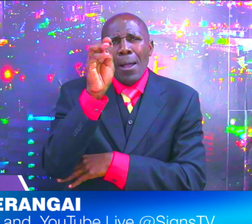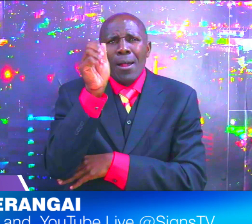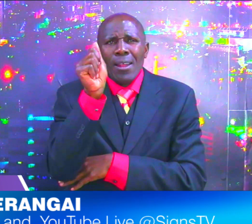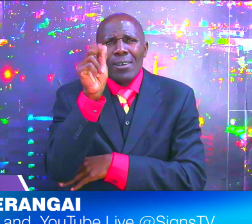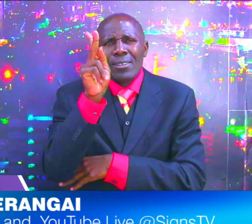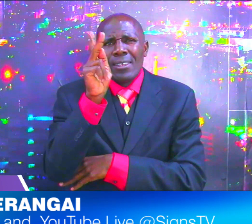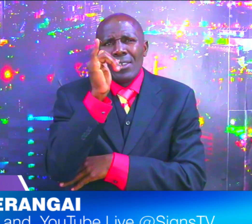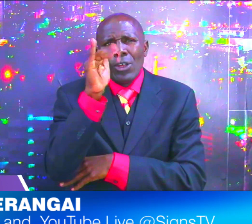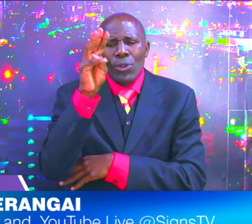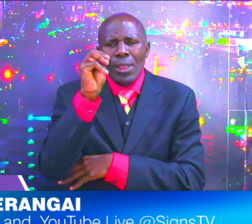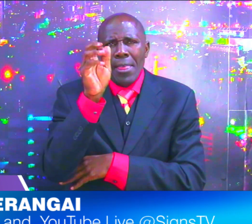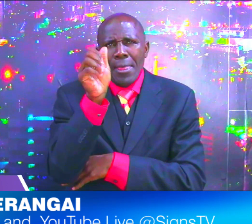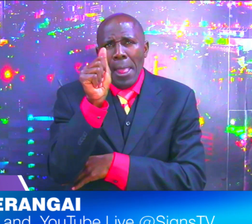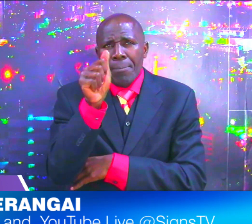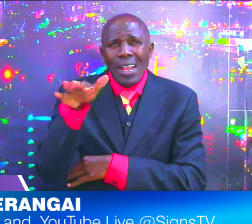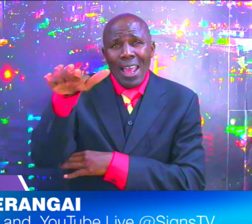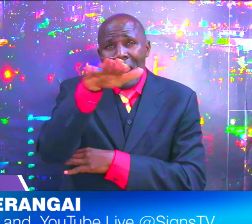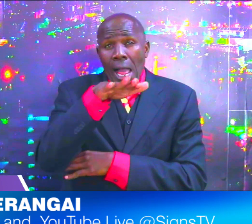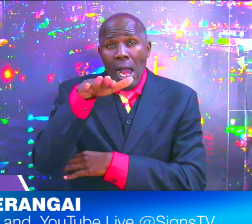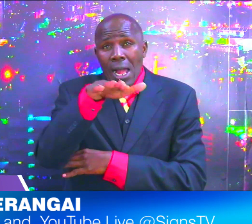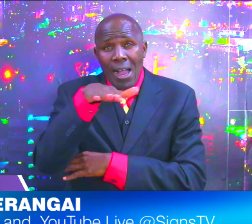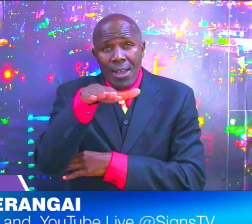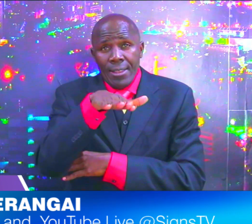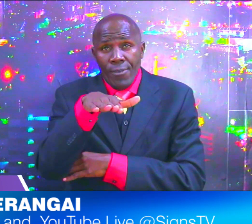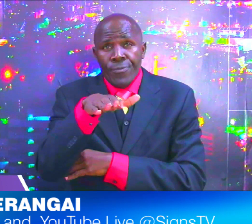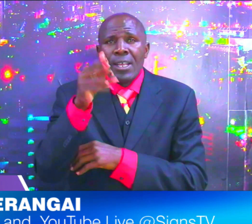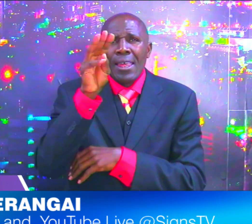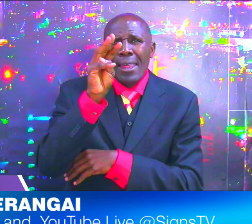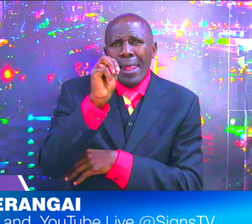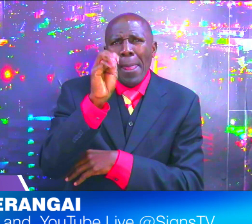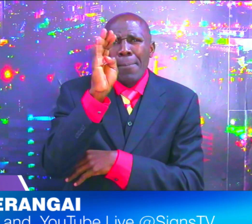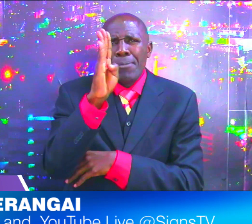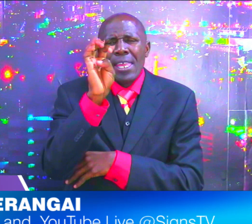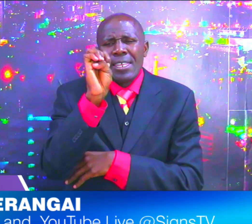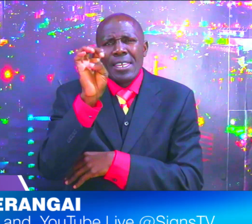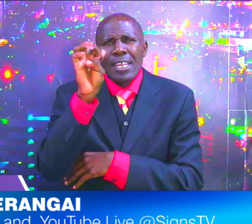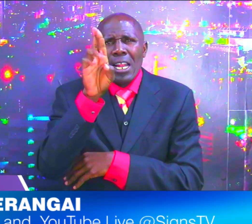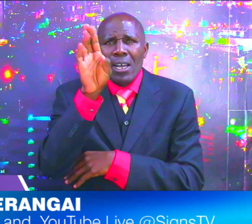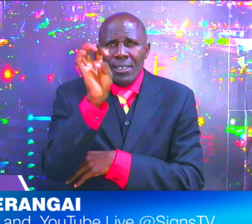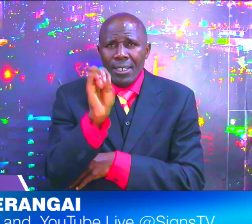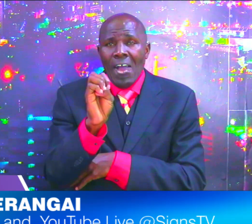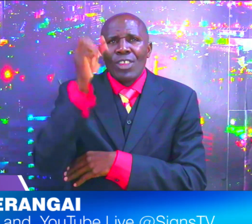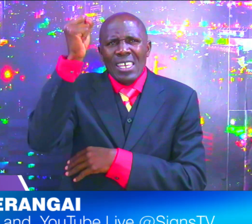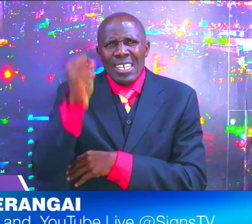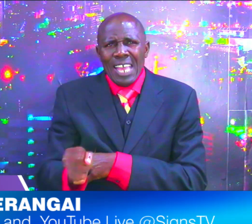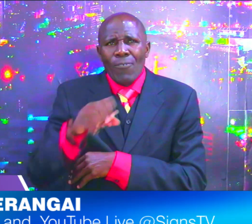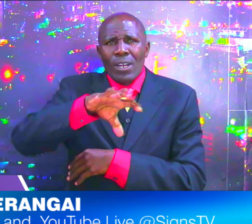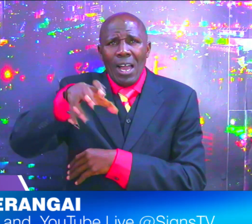And away from that news update, we have Makima Ward residents in Mbeere South constituency